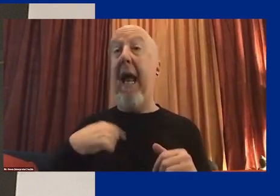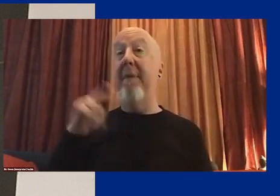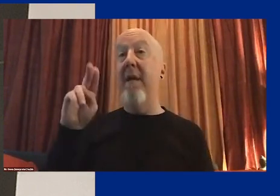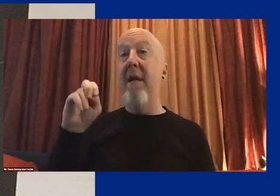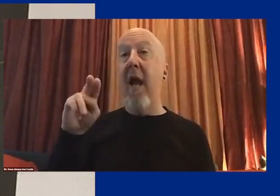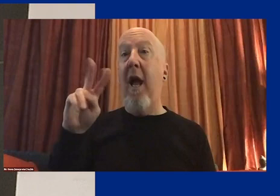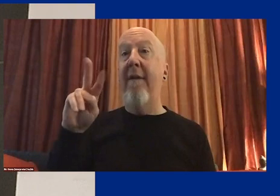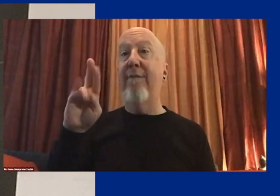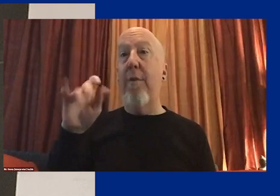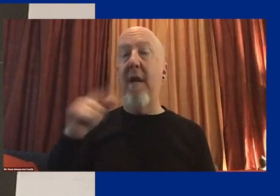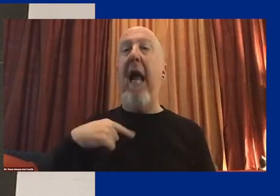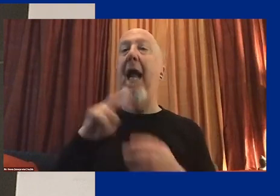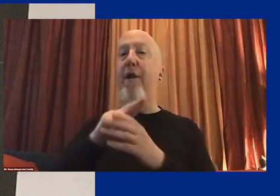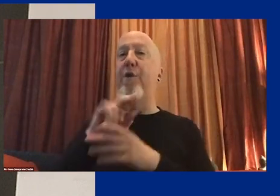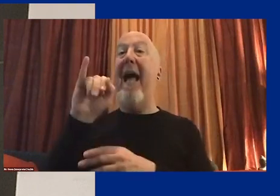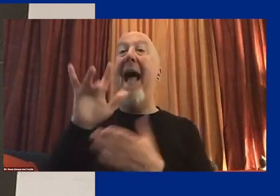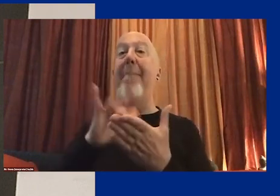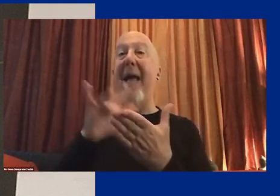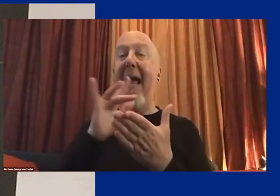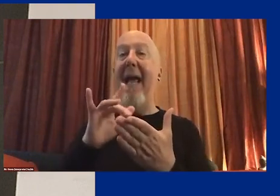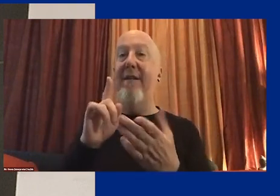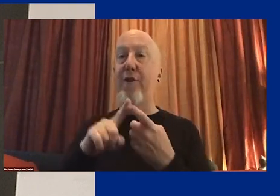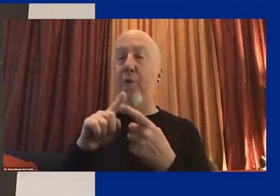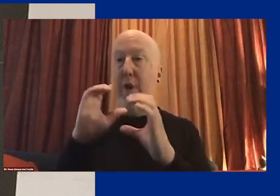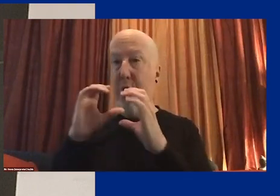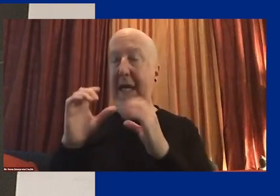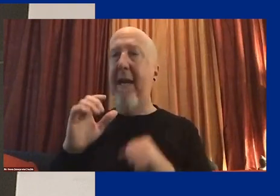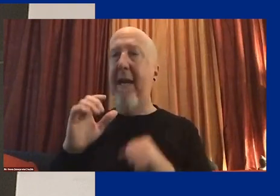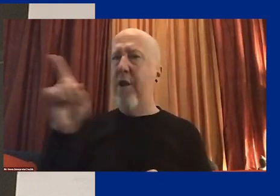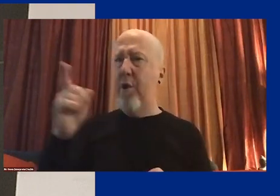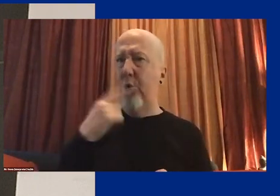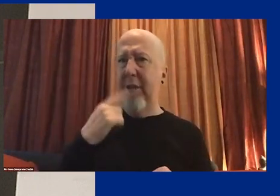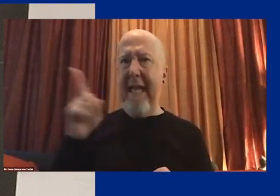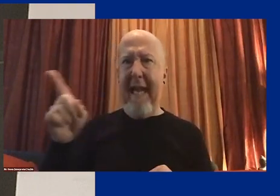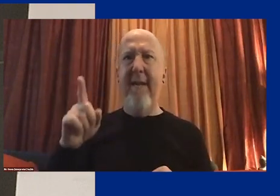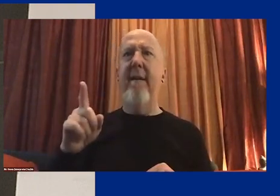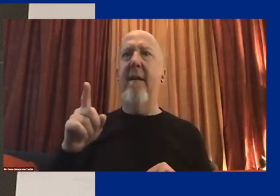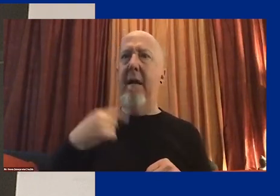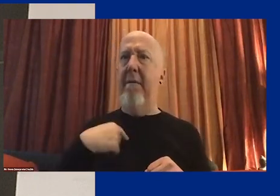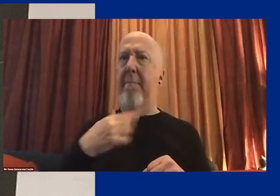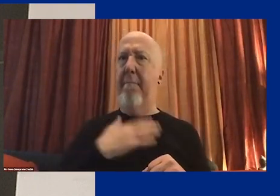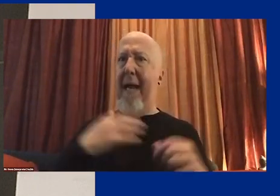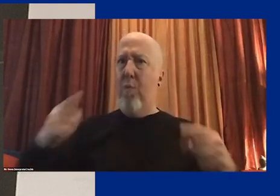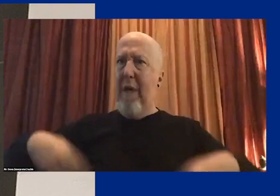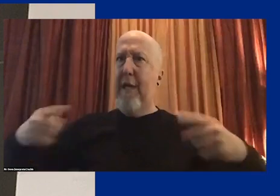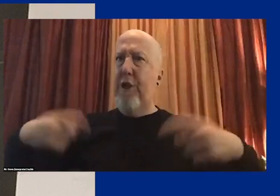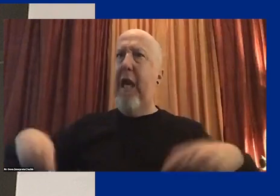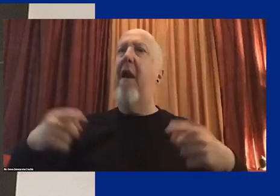an iPad to communicate. You said that my wheelchair wouldn't be taken away from me. Does that include my